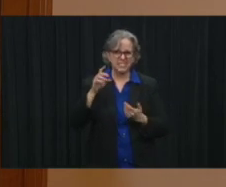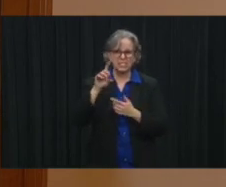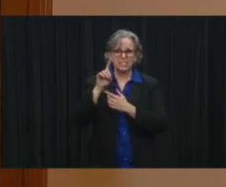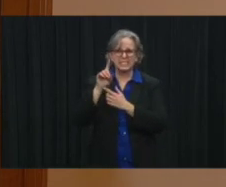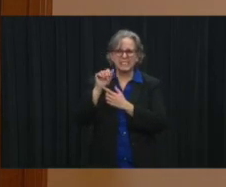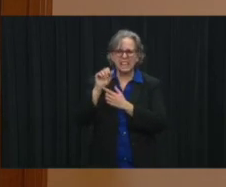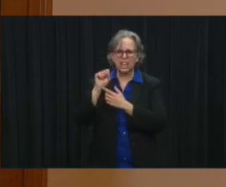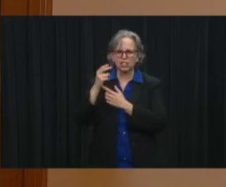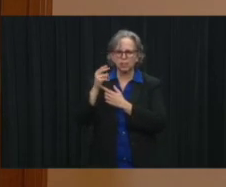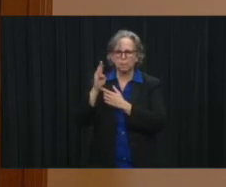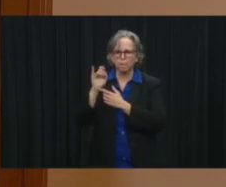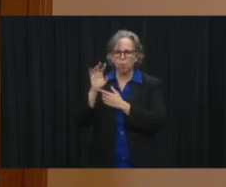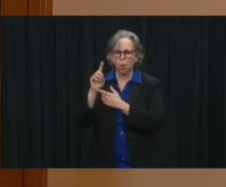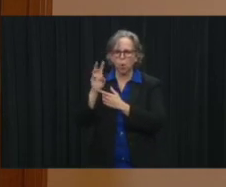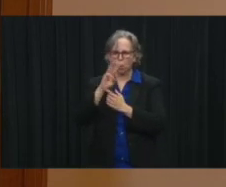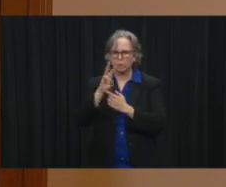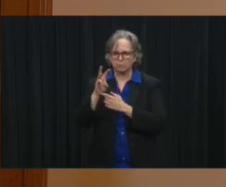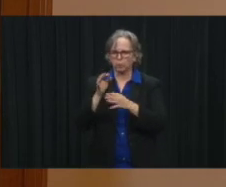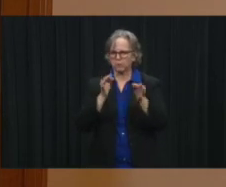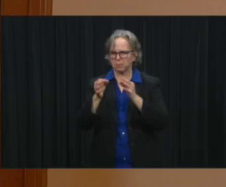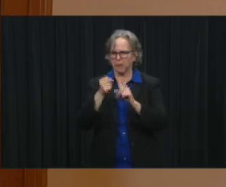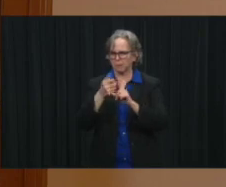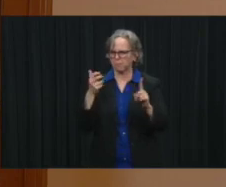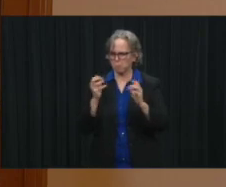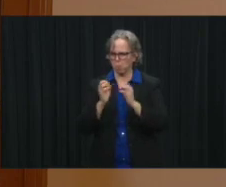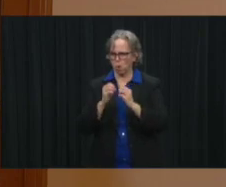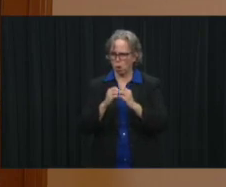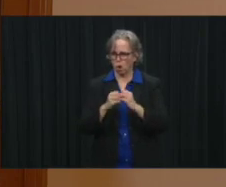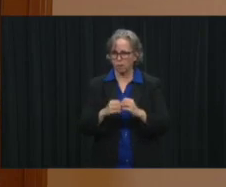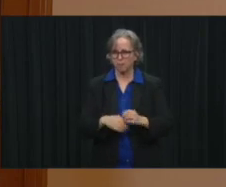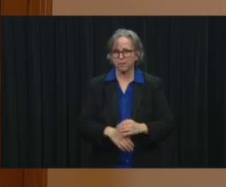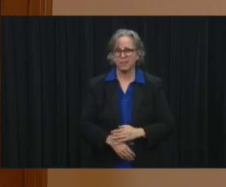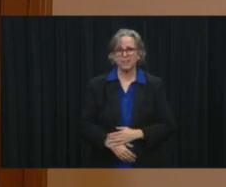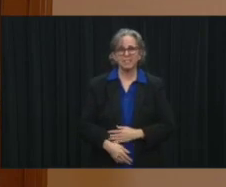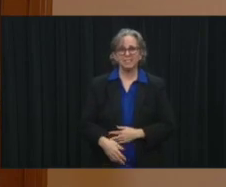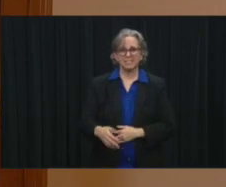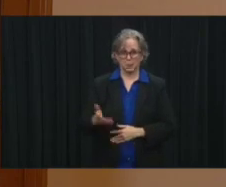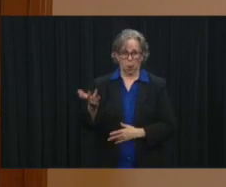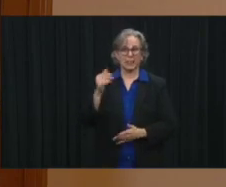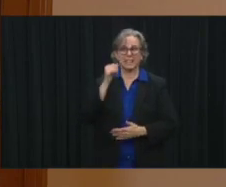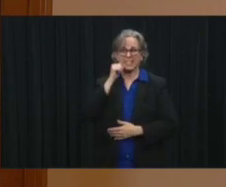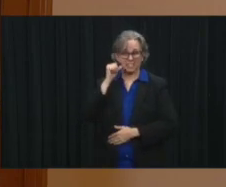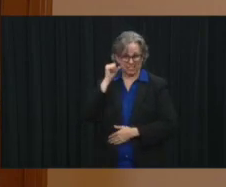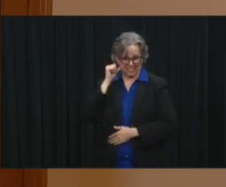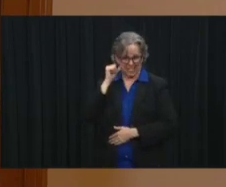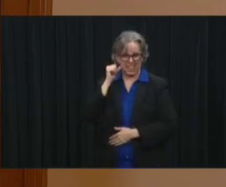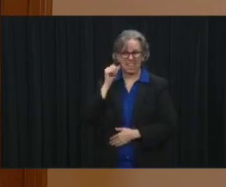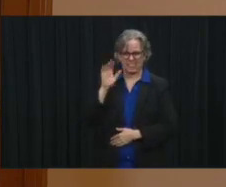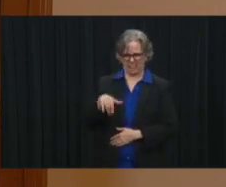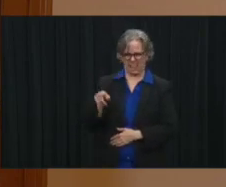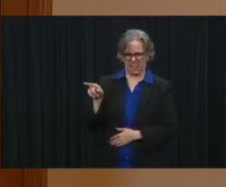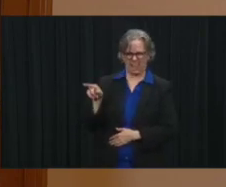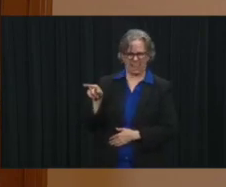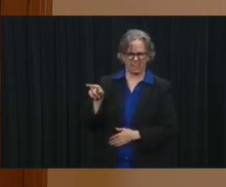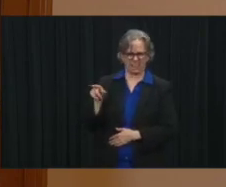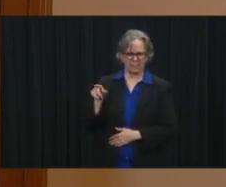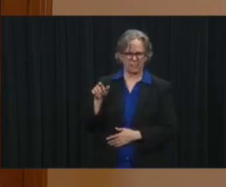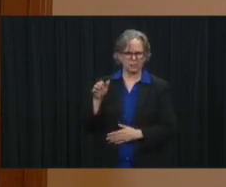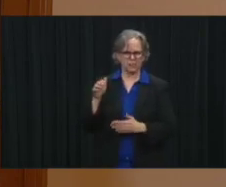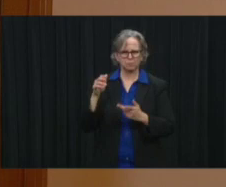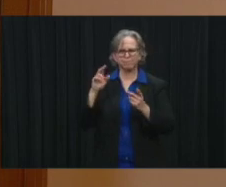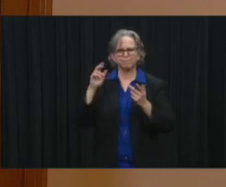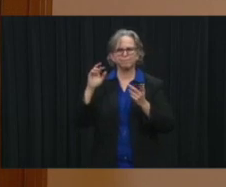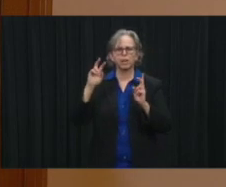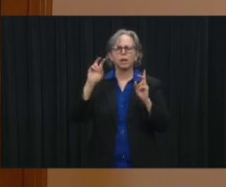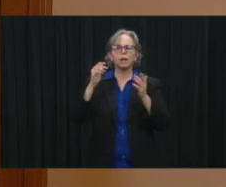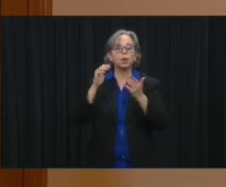sense of what we have. So on our website, again, starting yesterday, we created sort of a new dashboard page. It's